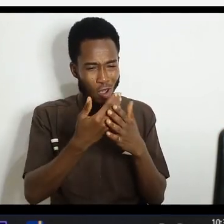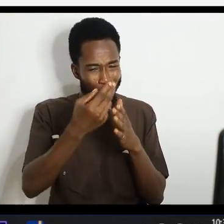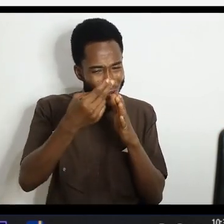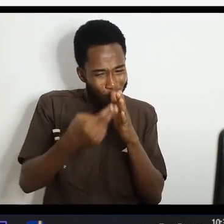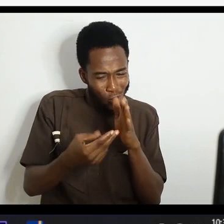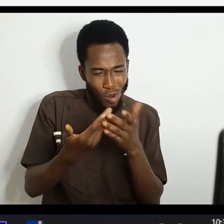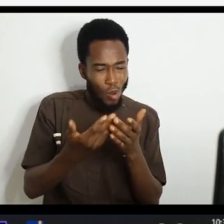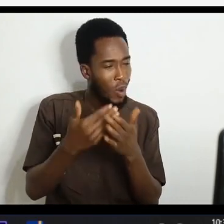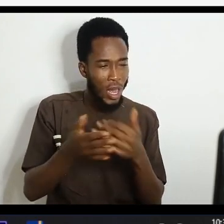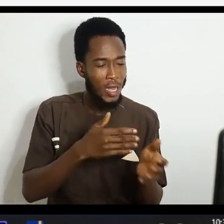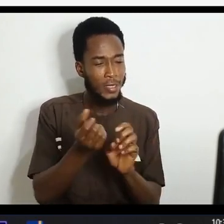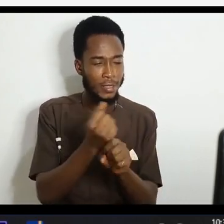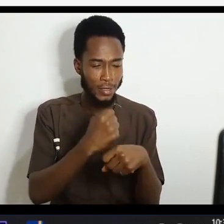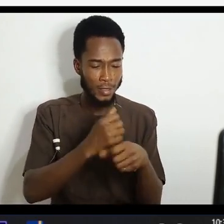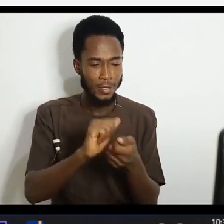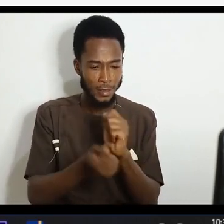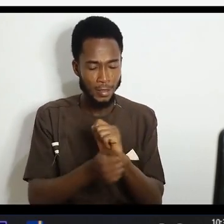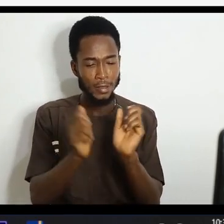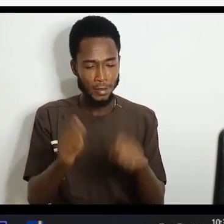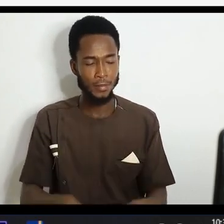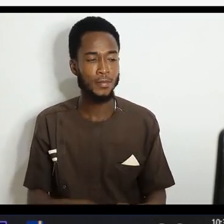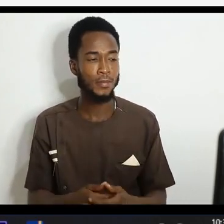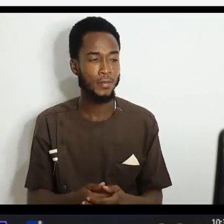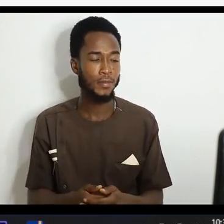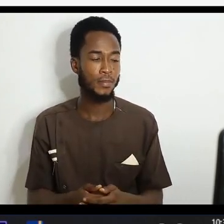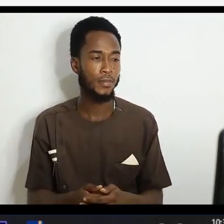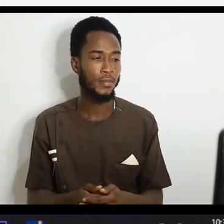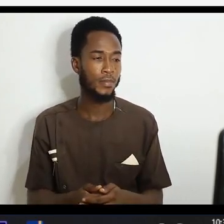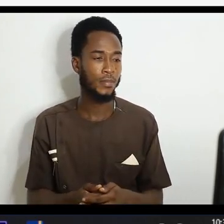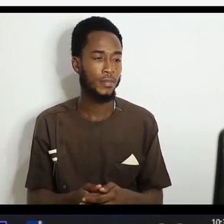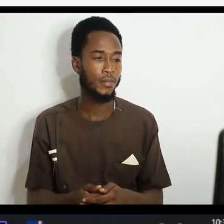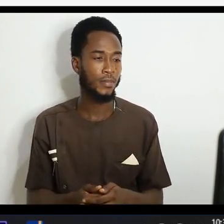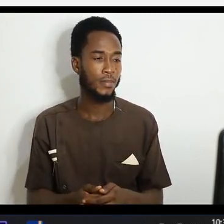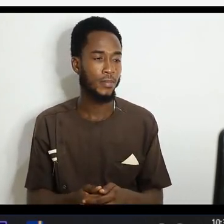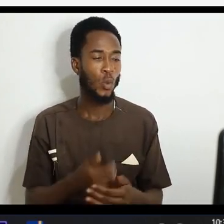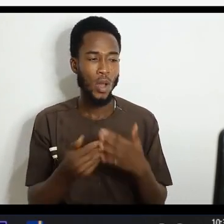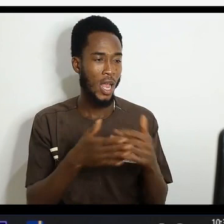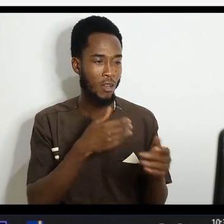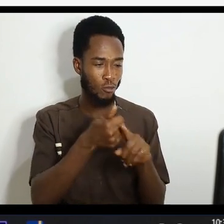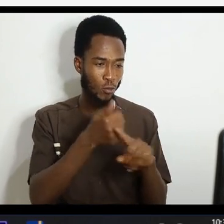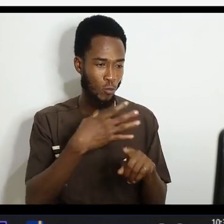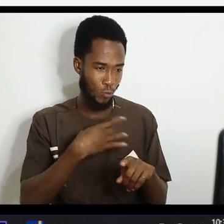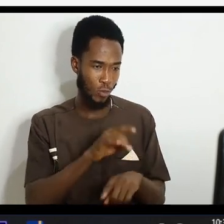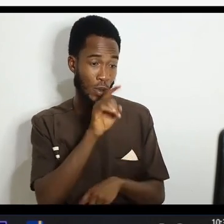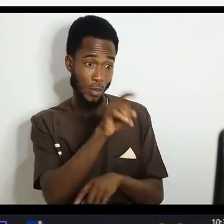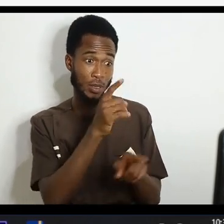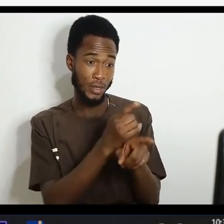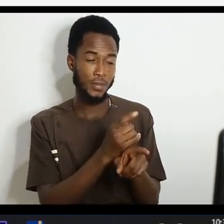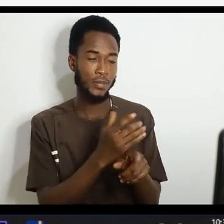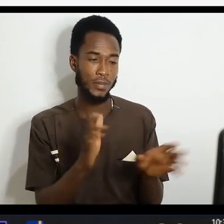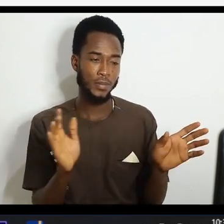brightness and the contrast, you can select which one you prefer, then you just click, then it's